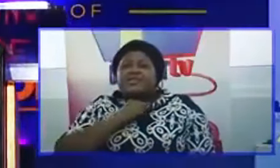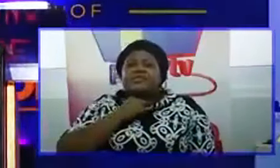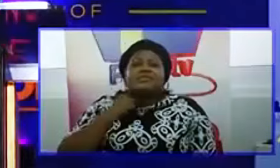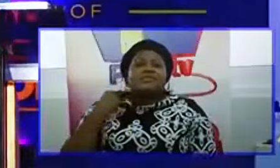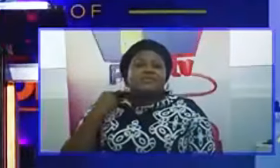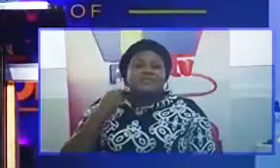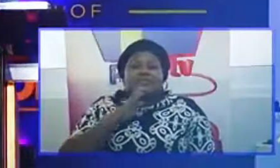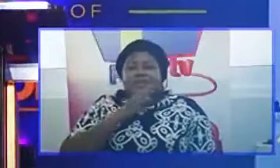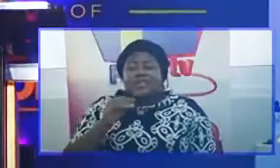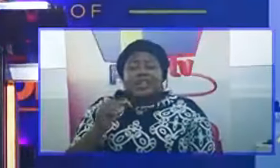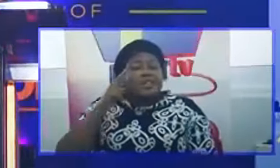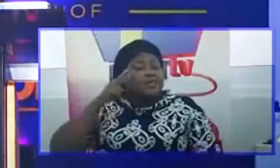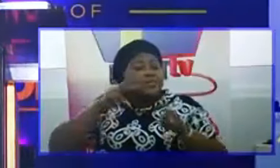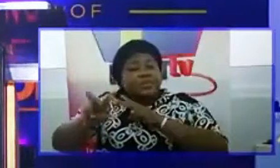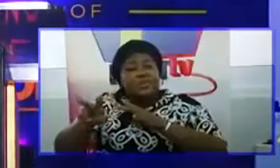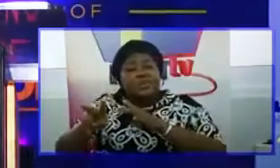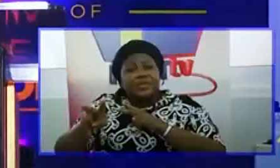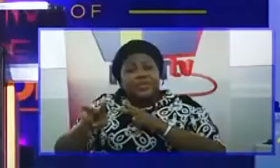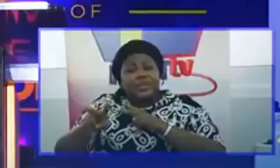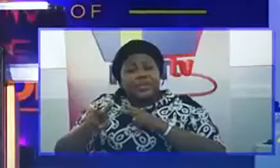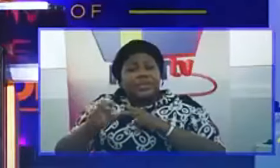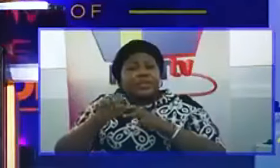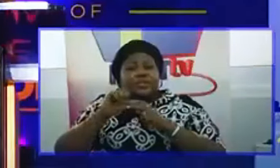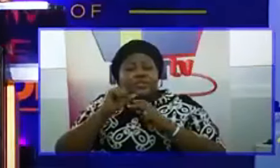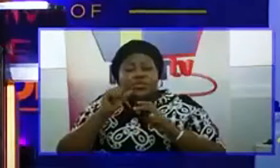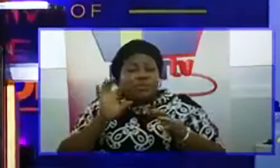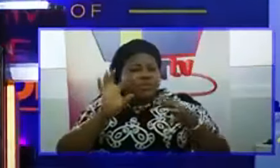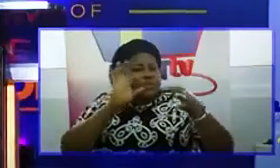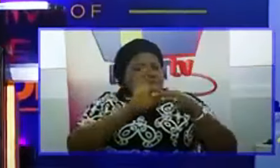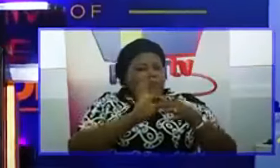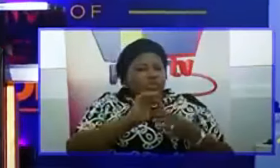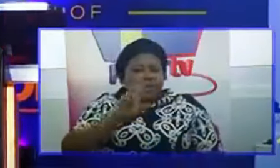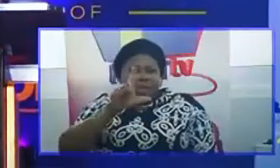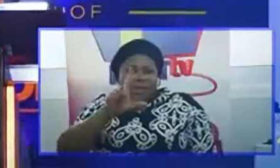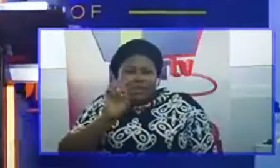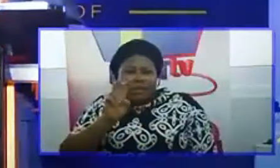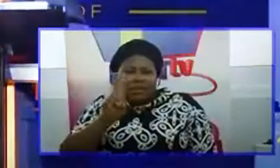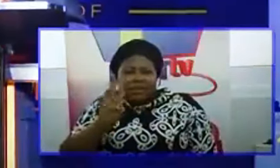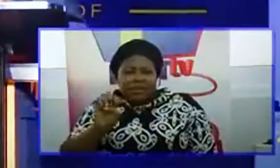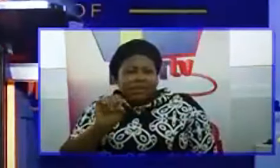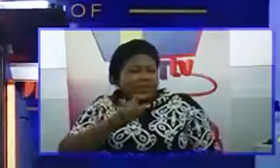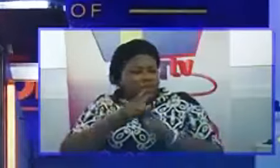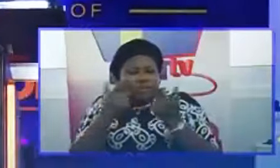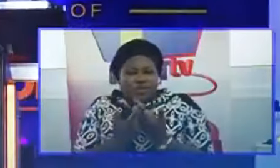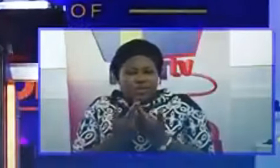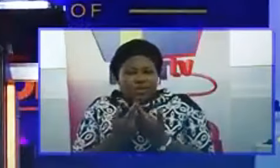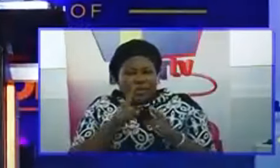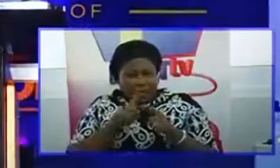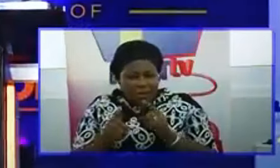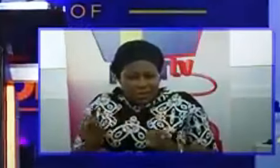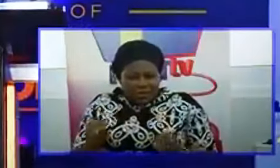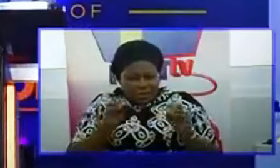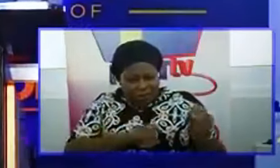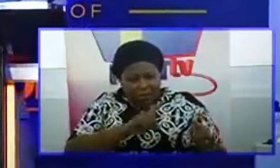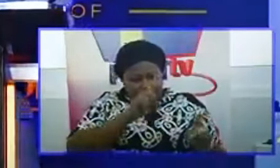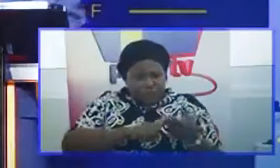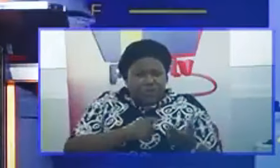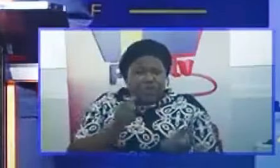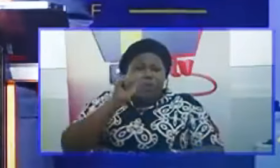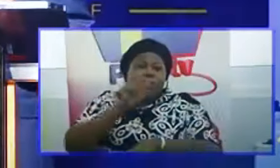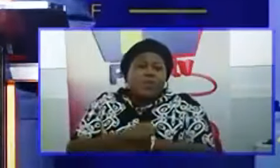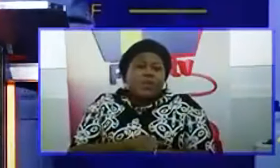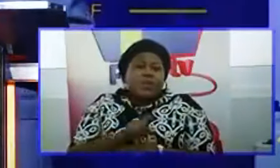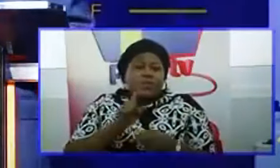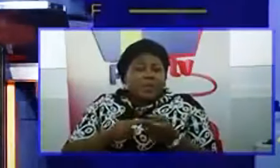because he didn't belong to the Levites. He was brought there to serve. And by so doing, he functioned